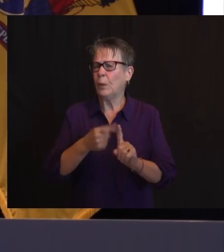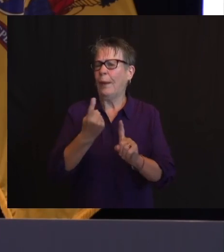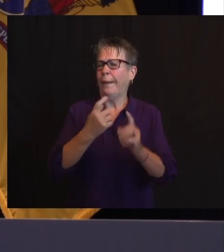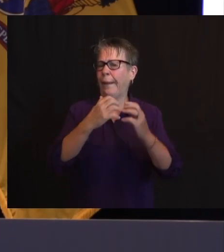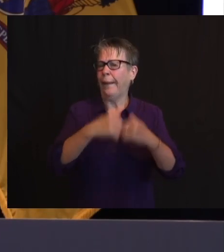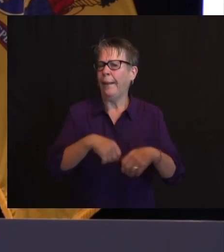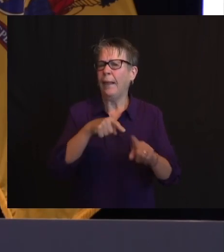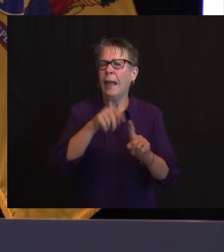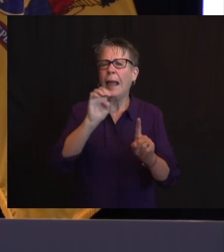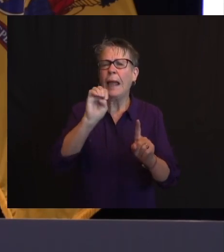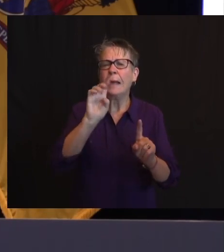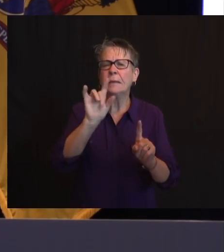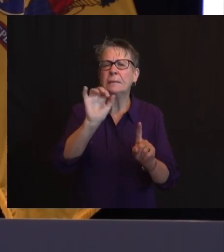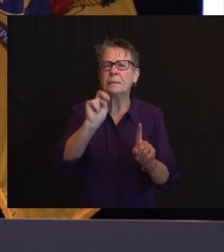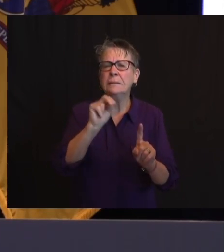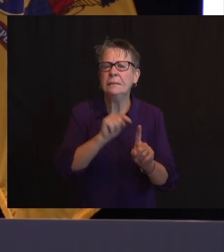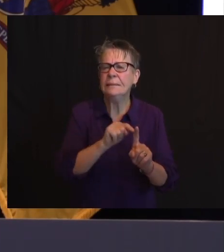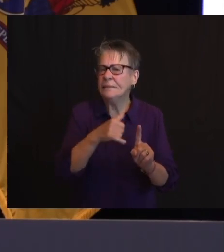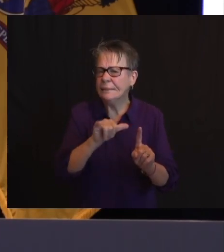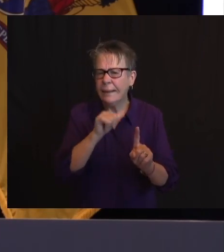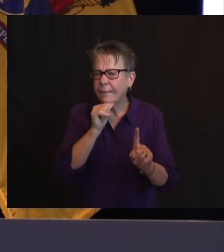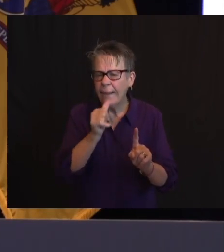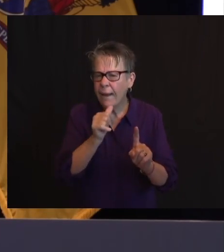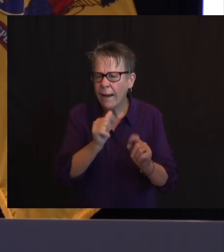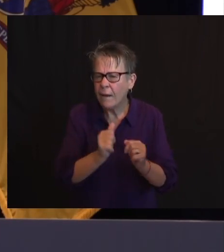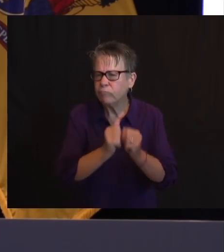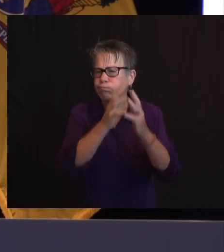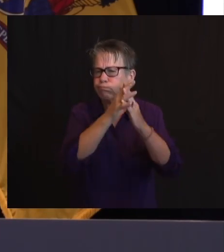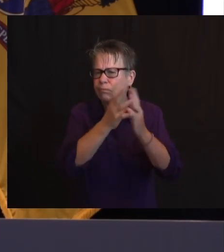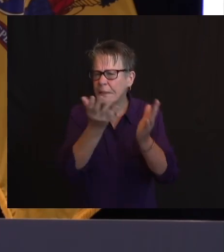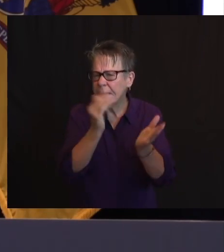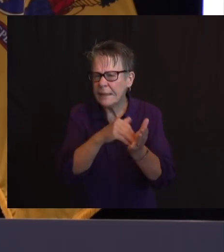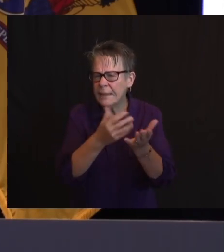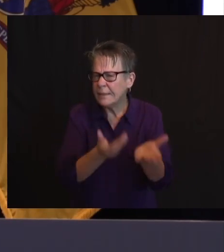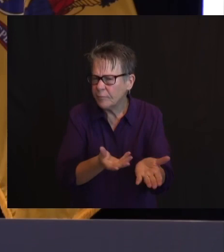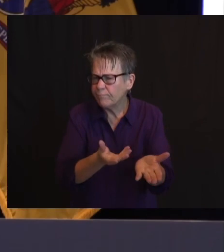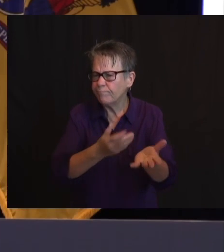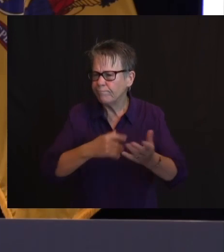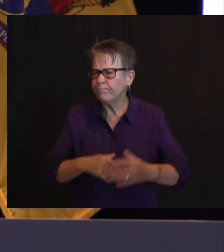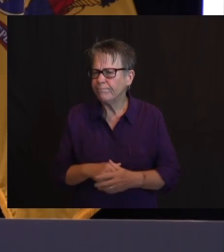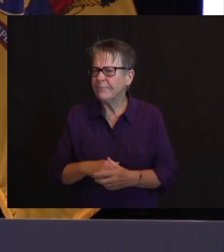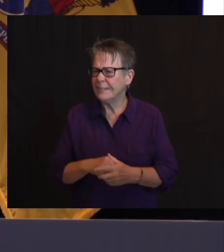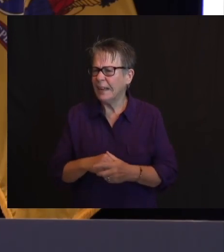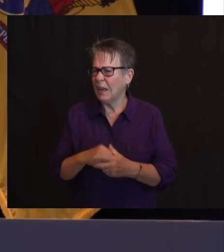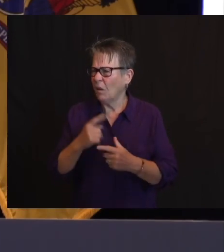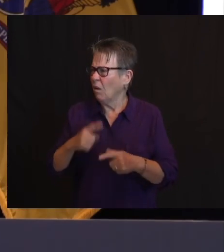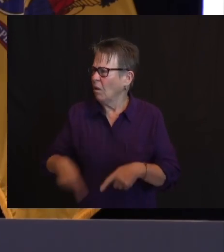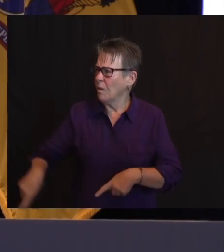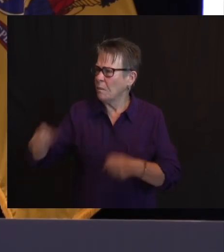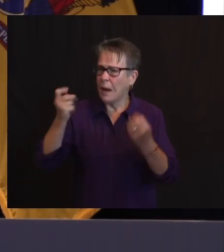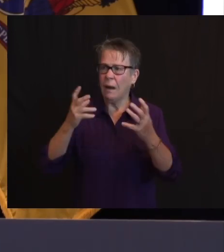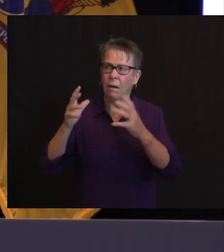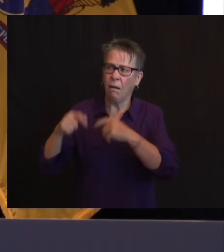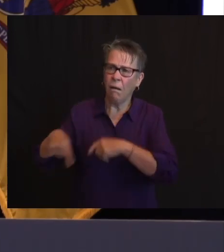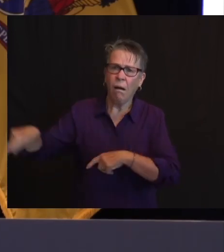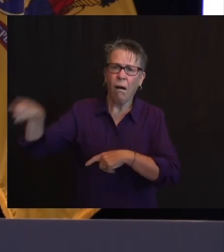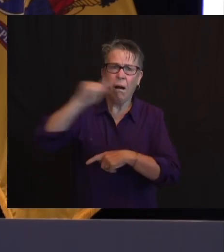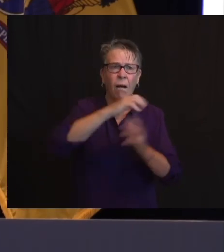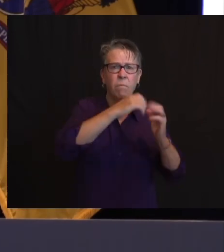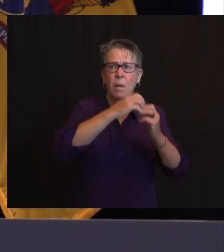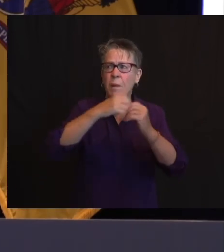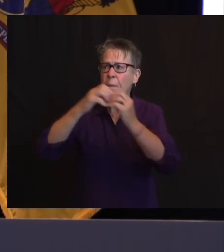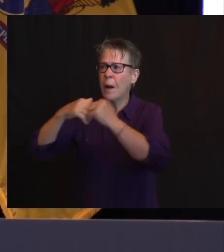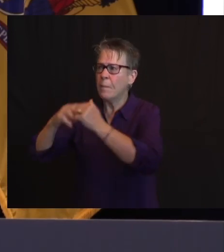breakdown. And Matt Plotkin may want to correct me if I'm wrong on Kearney. This is something that our team